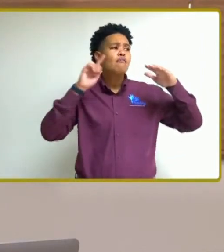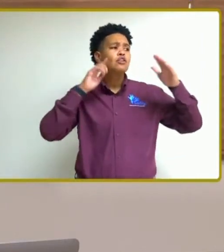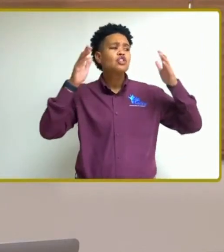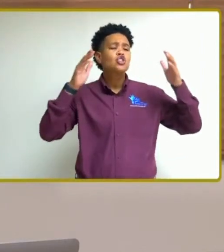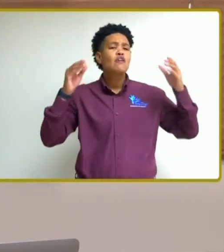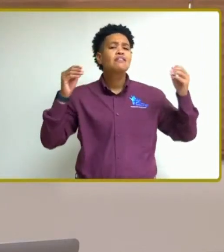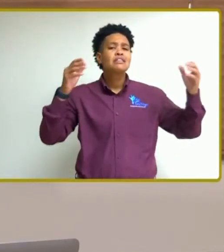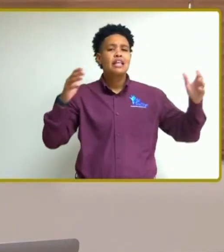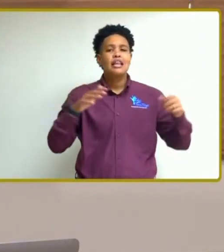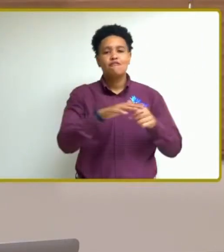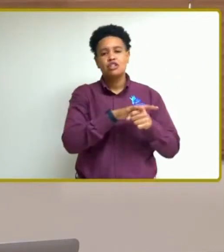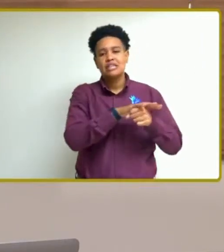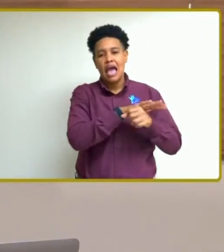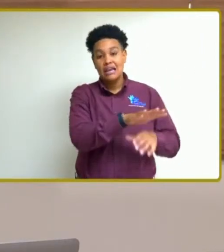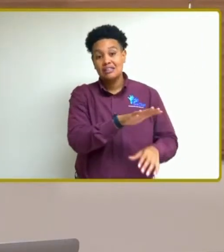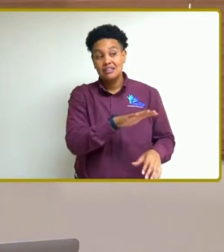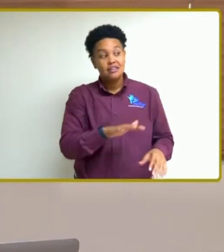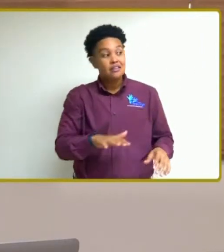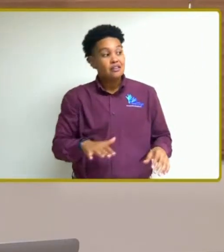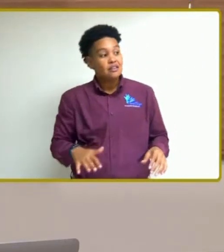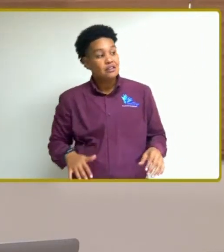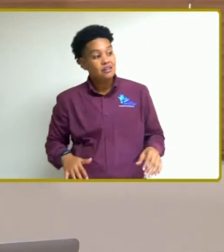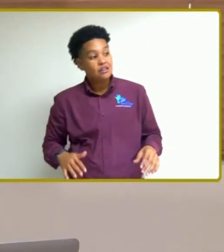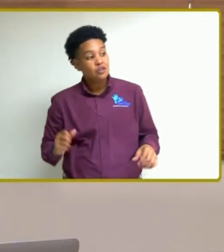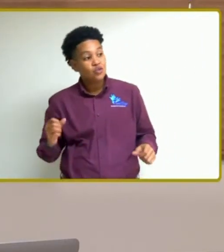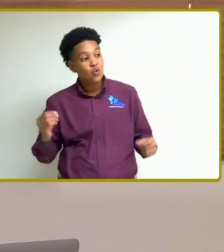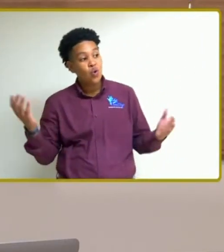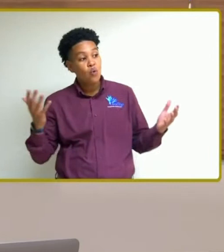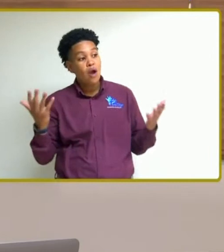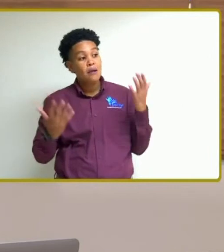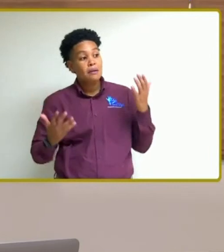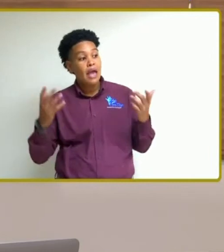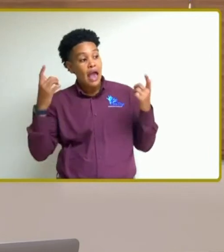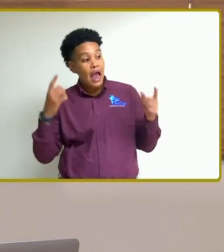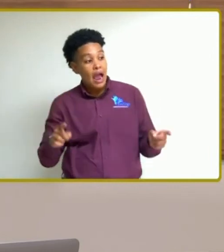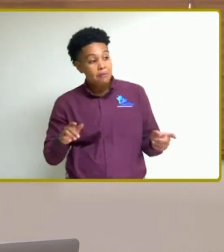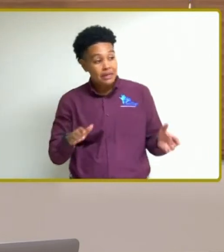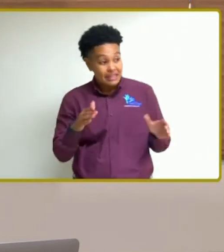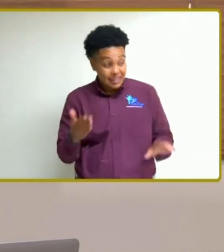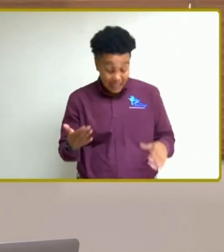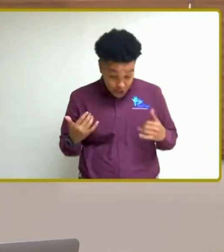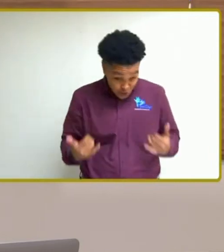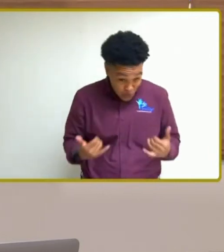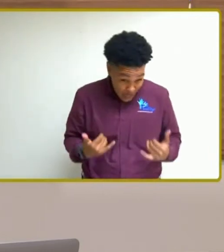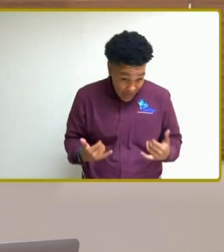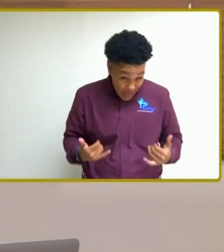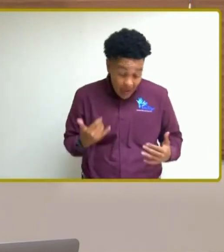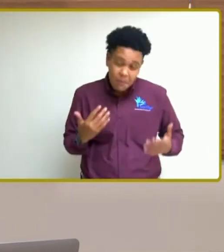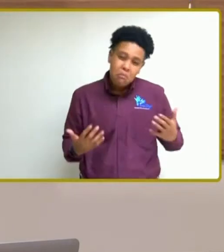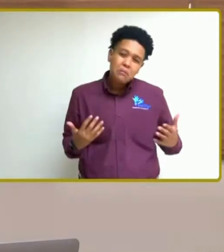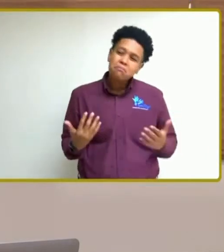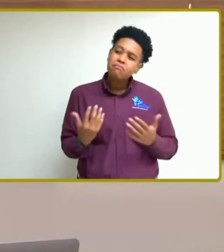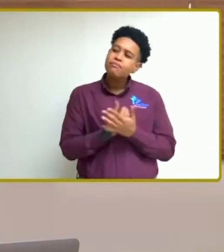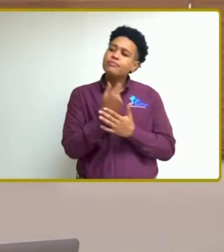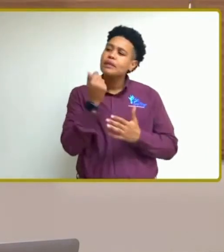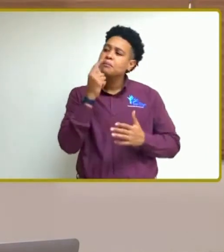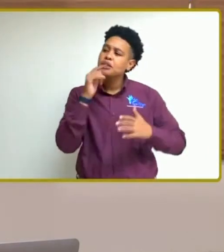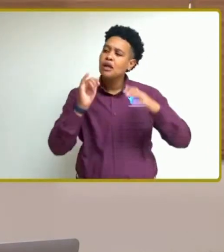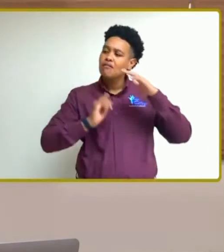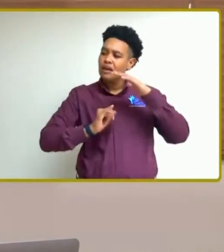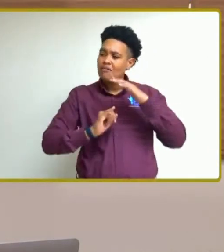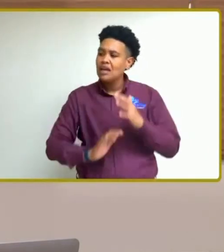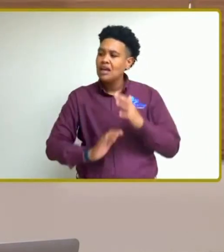delivery site. And so what may occur as a death today, it may take a bit of